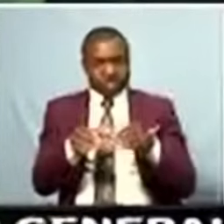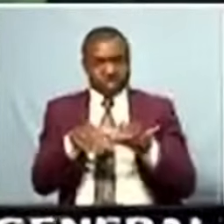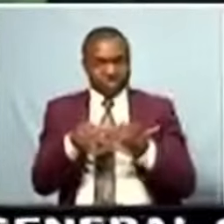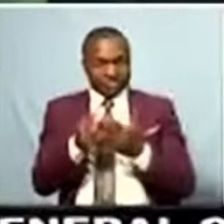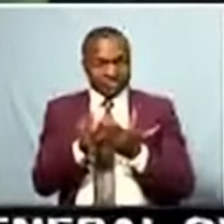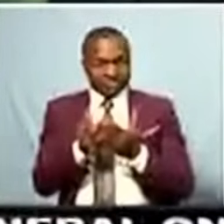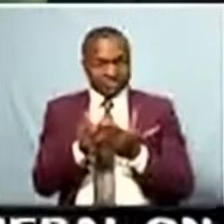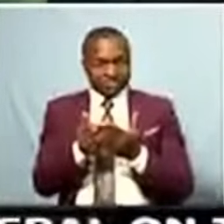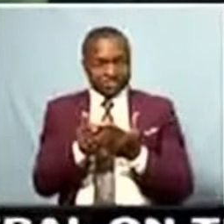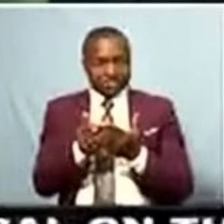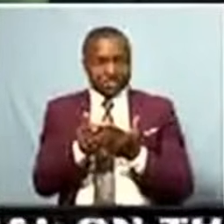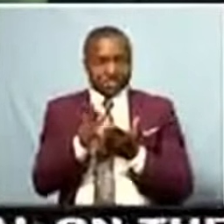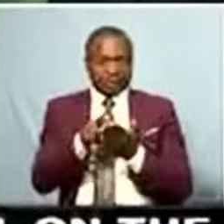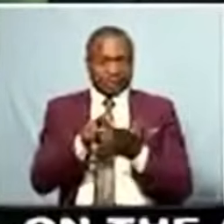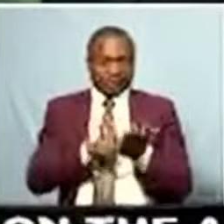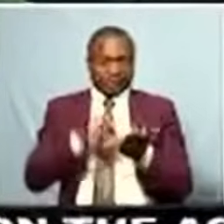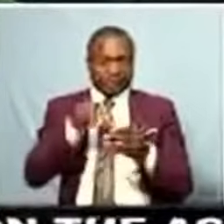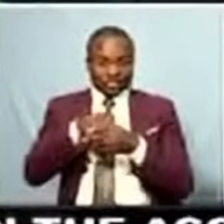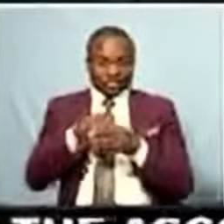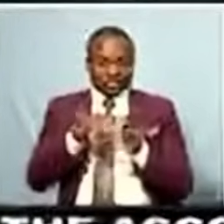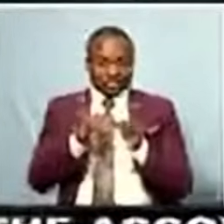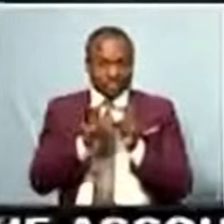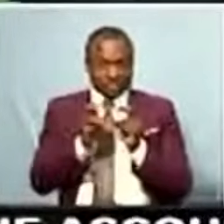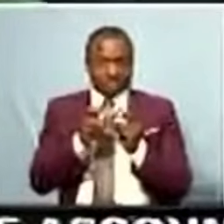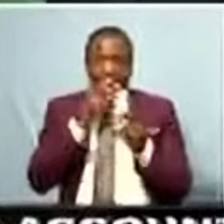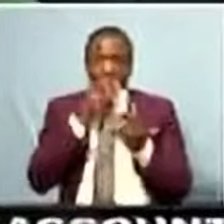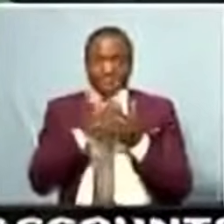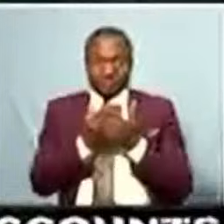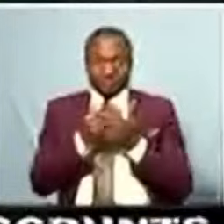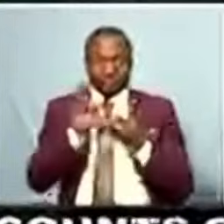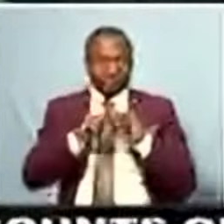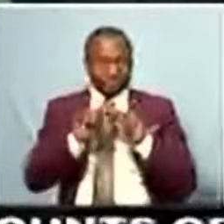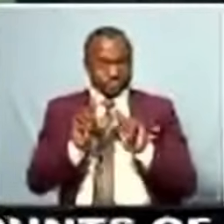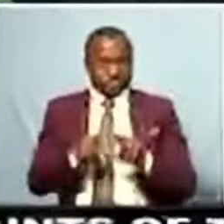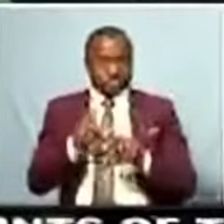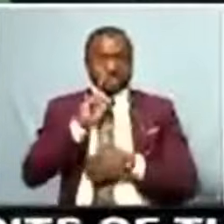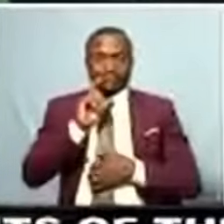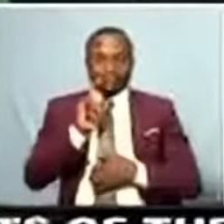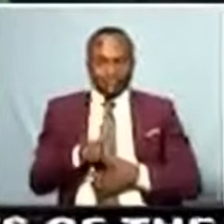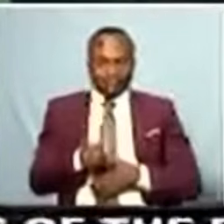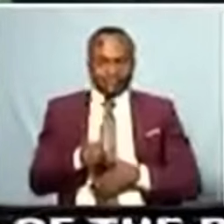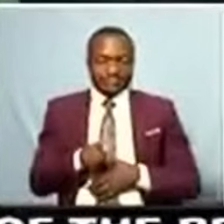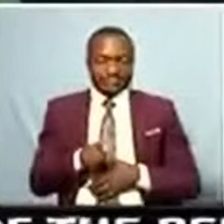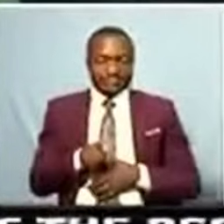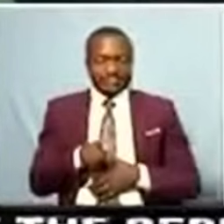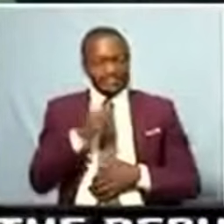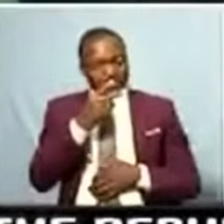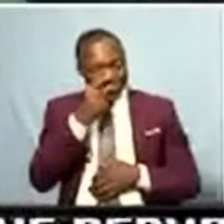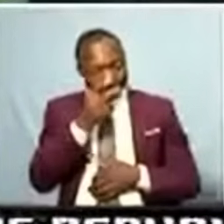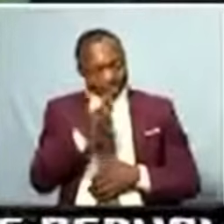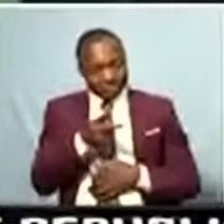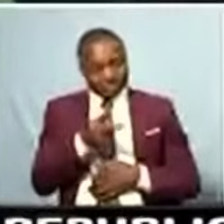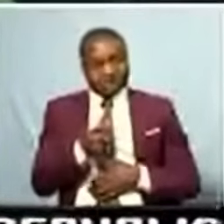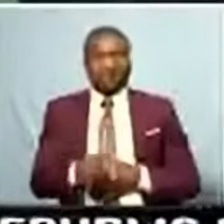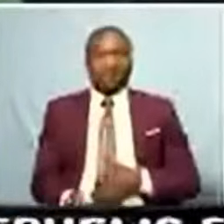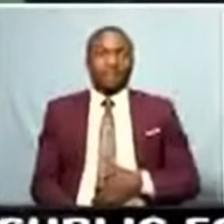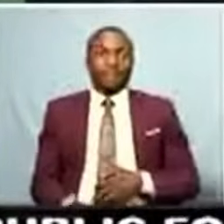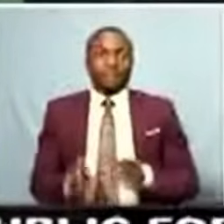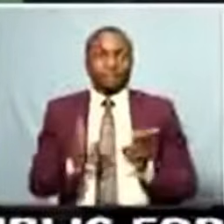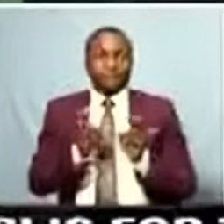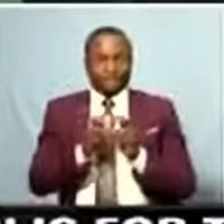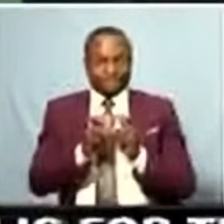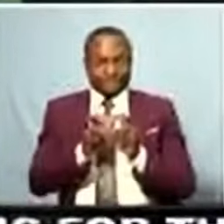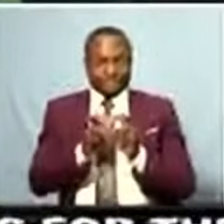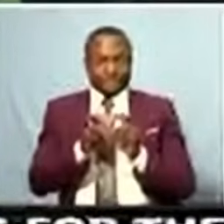are the provisions in the contract? In fact, it would be prudent, Chair, that we should be privy to the contents